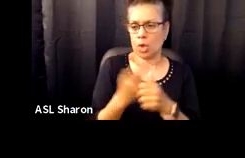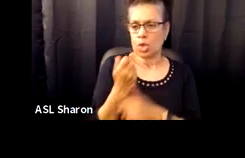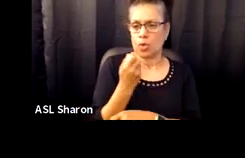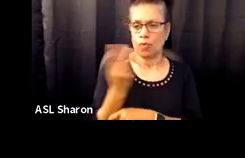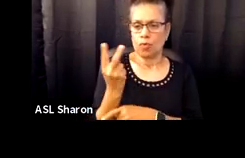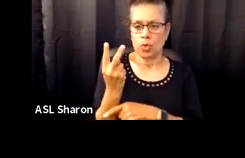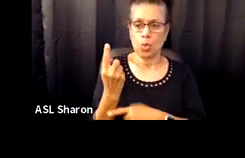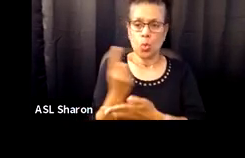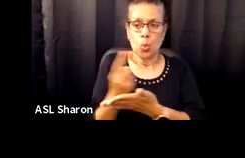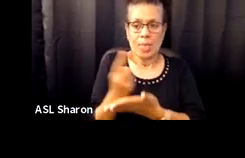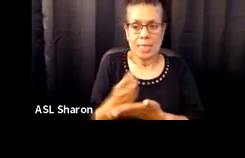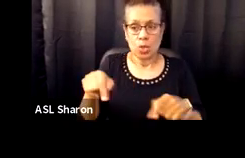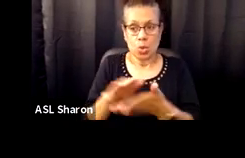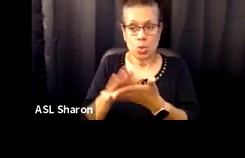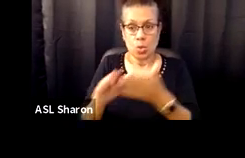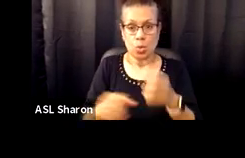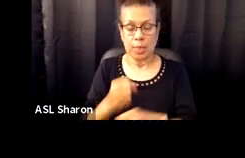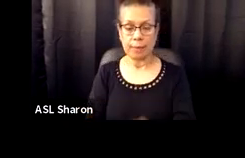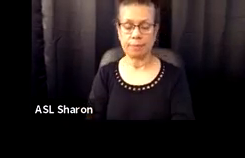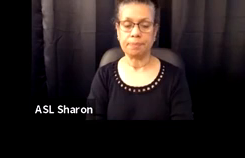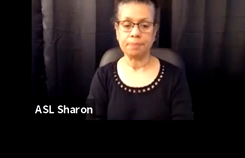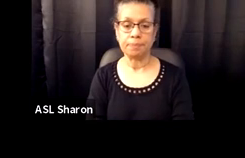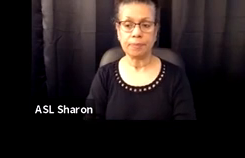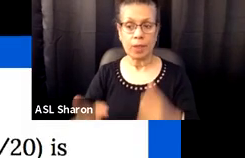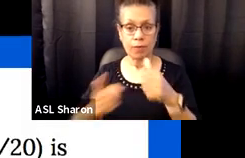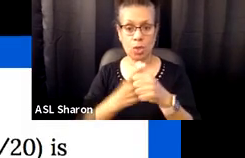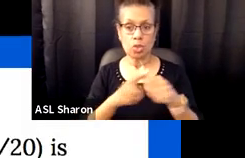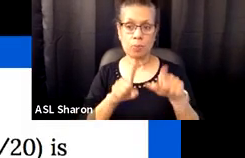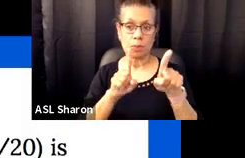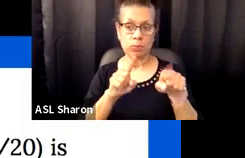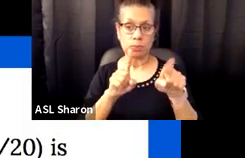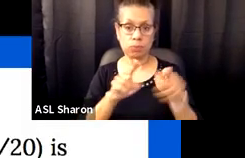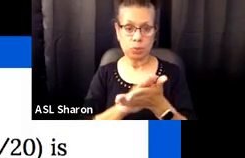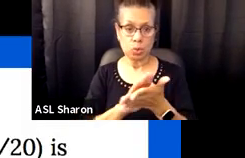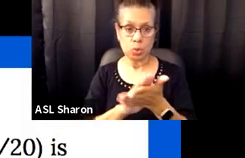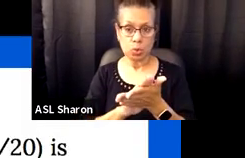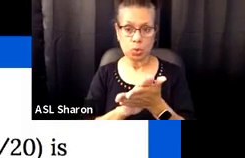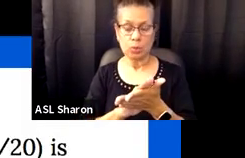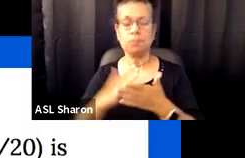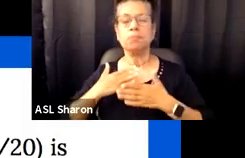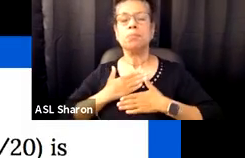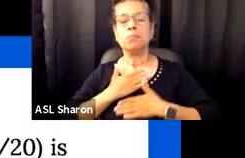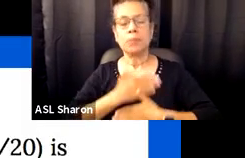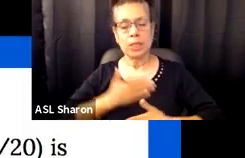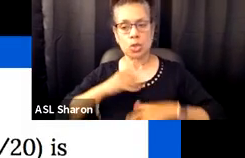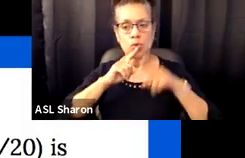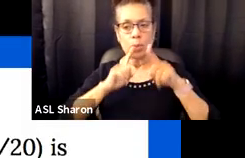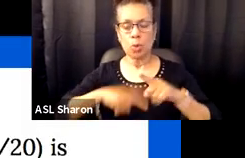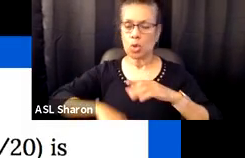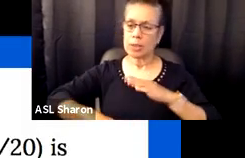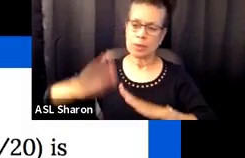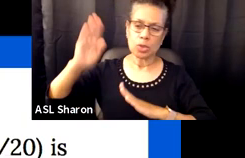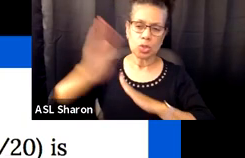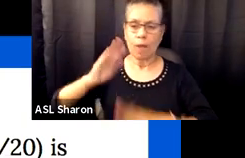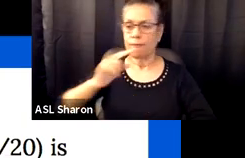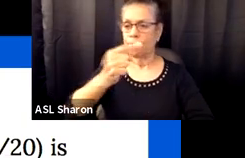the school year i'm going to start with attendance we're very pleased to report our highest first day